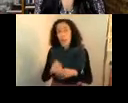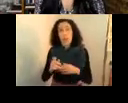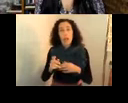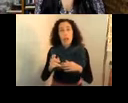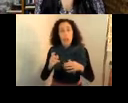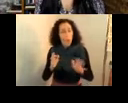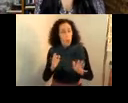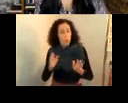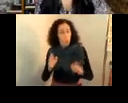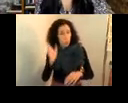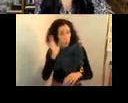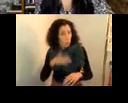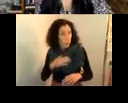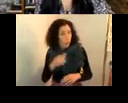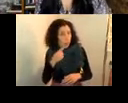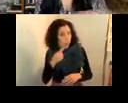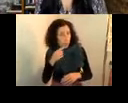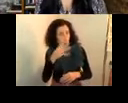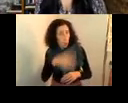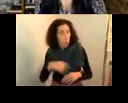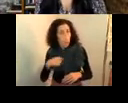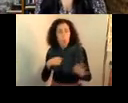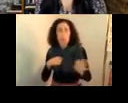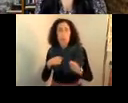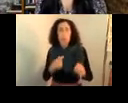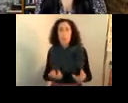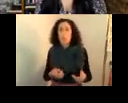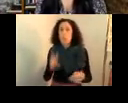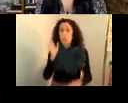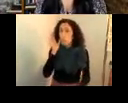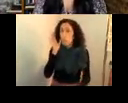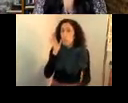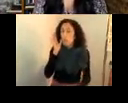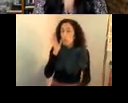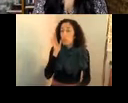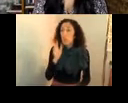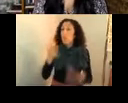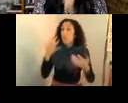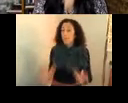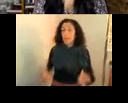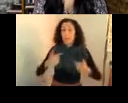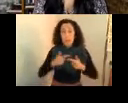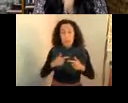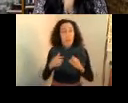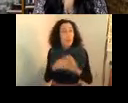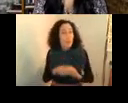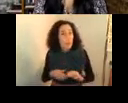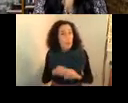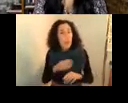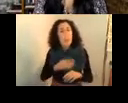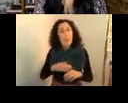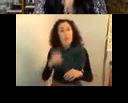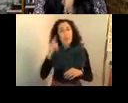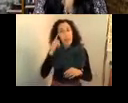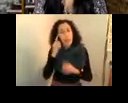how we're gonna respond. We've never heard whatever this person is saying before. We've never been in this moment before. So if we really want to